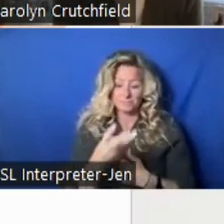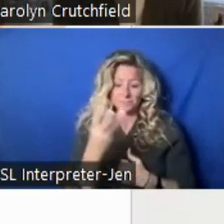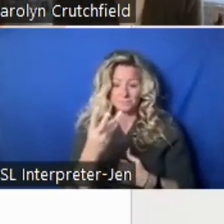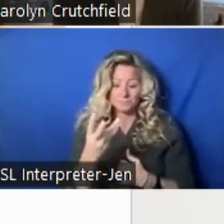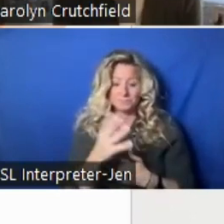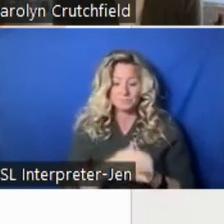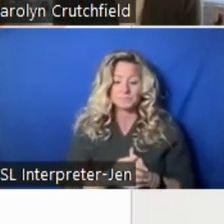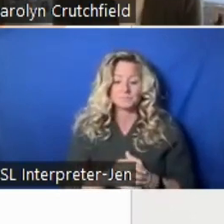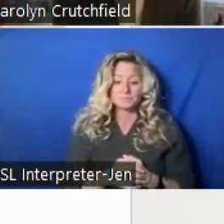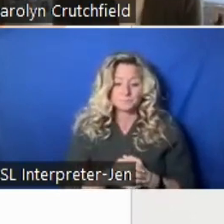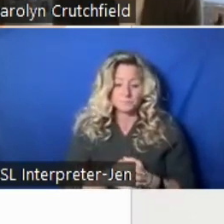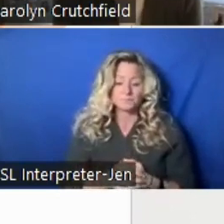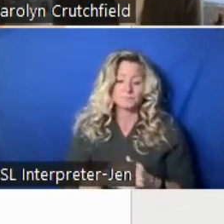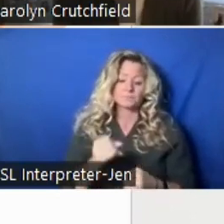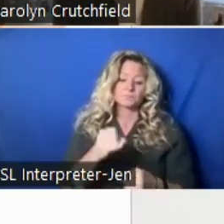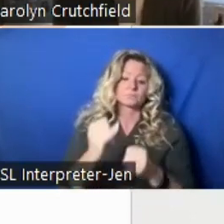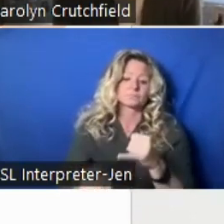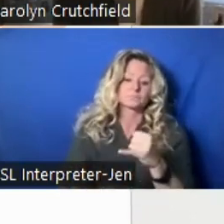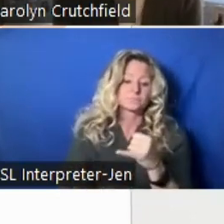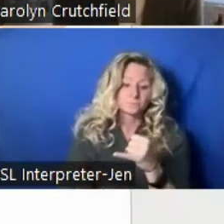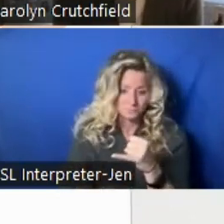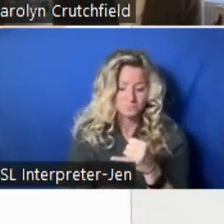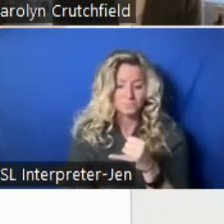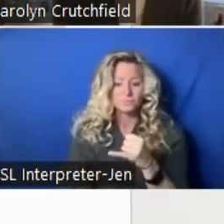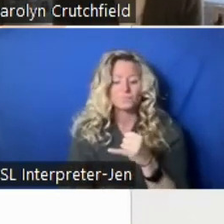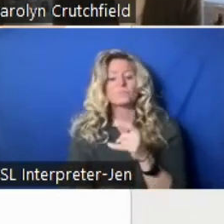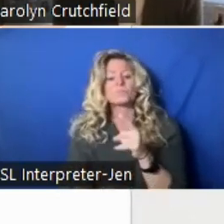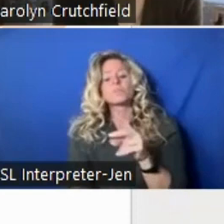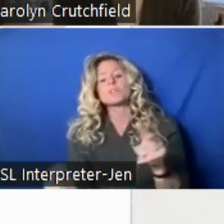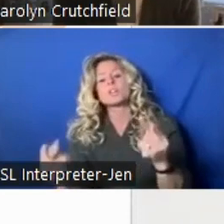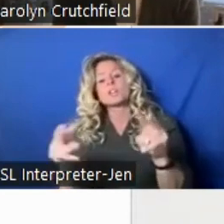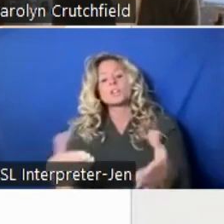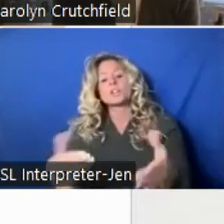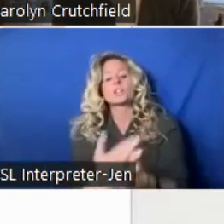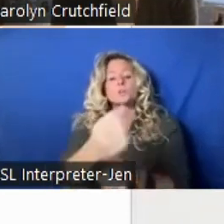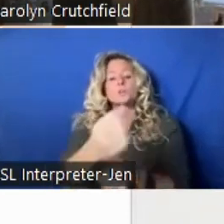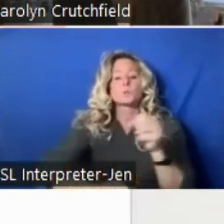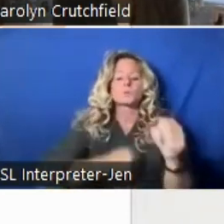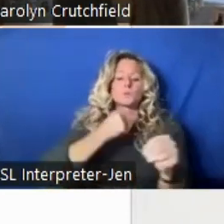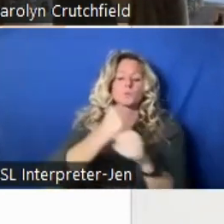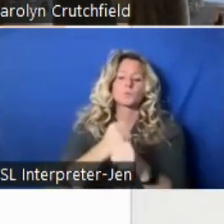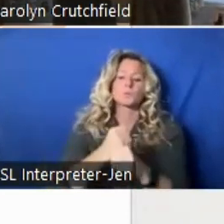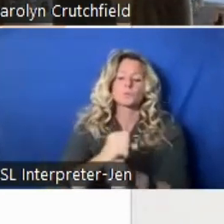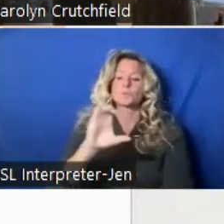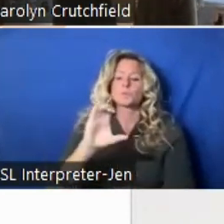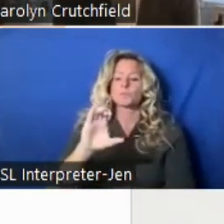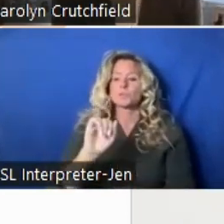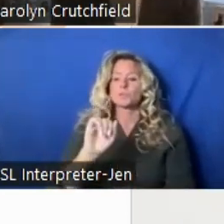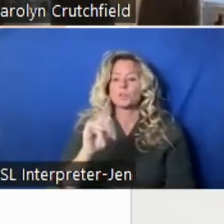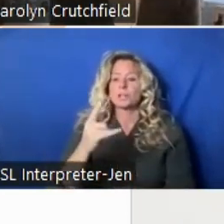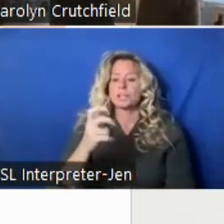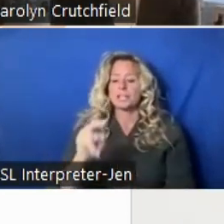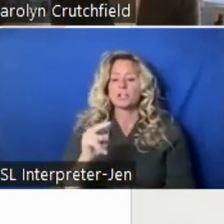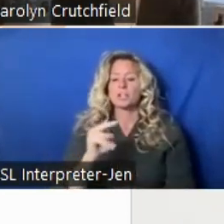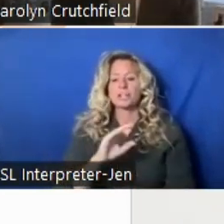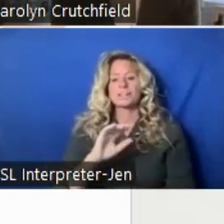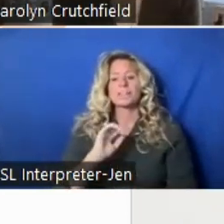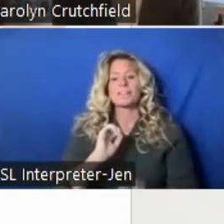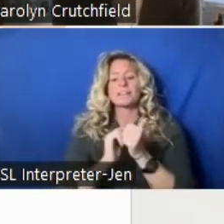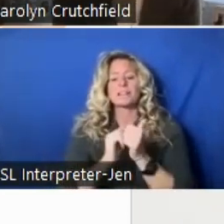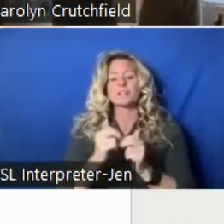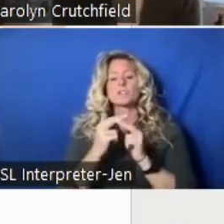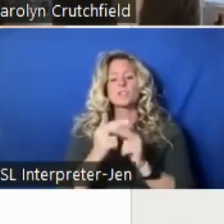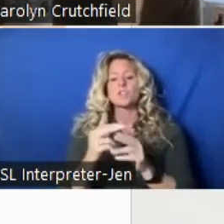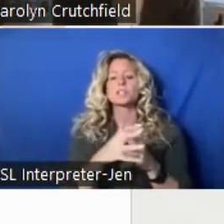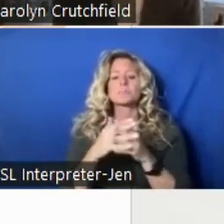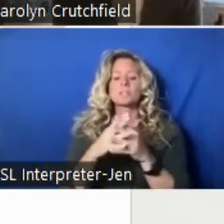well. And finally, a sneak peek at the new year. As Carolyn, we started last year a contest called